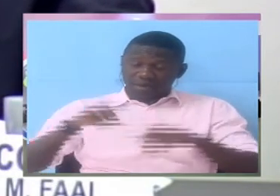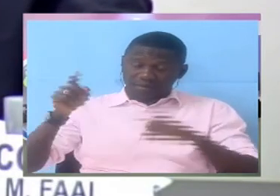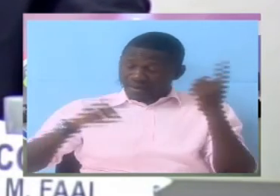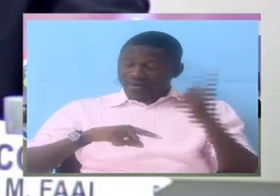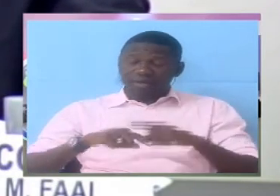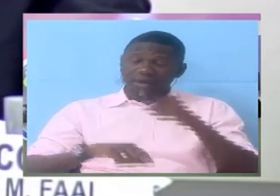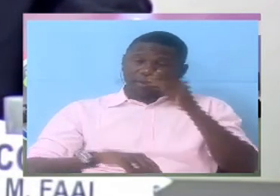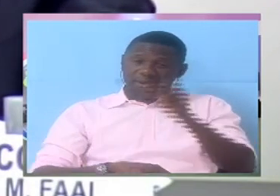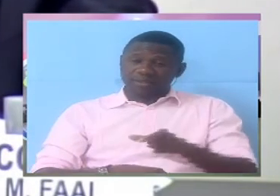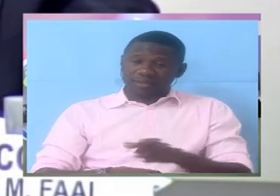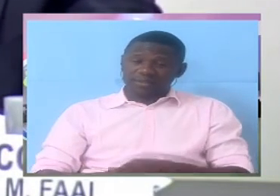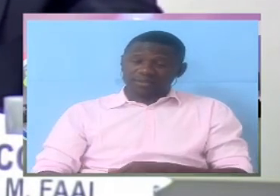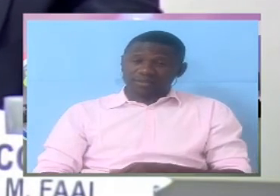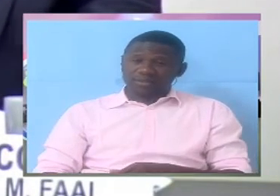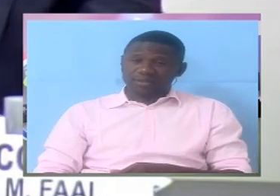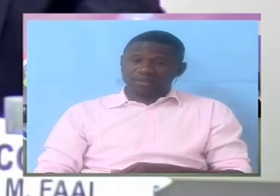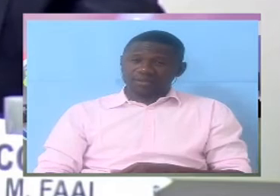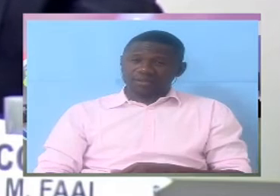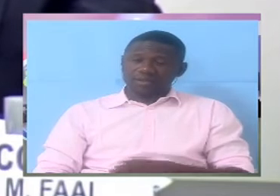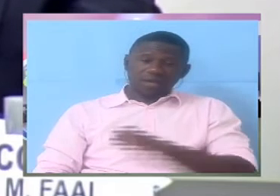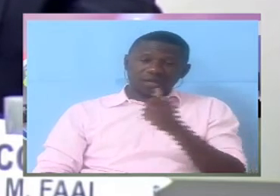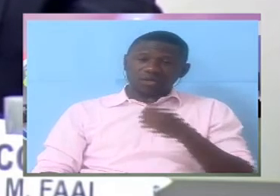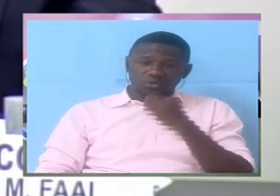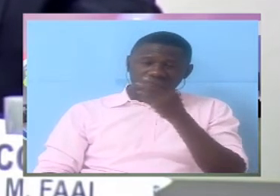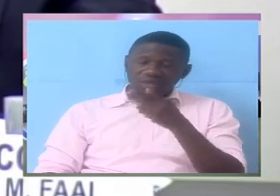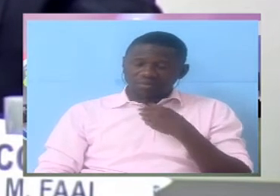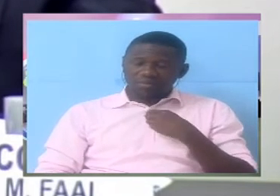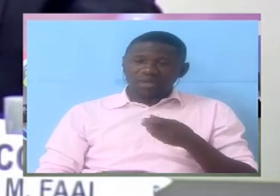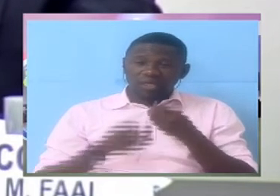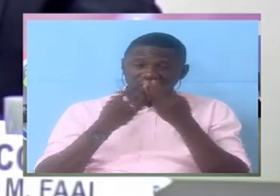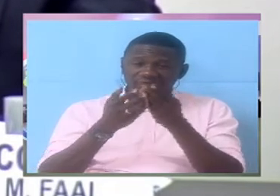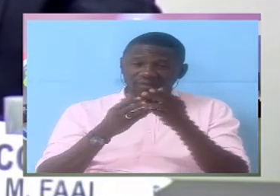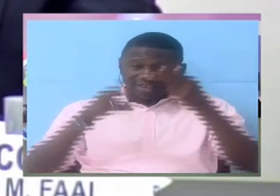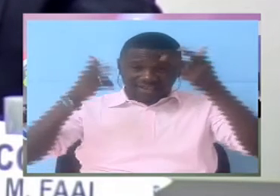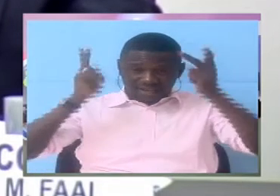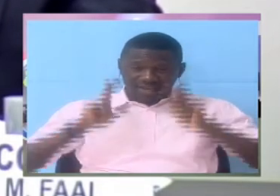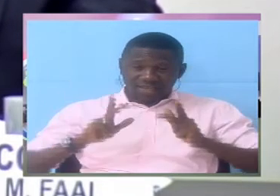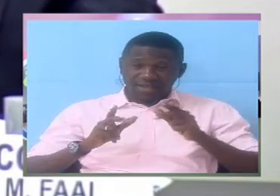And you said, I am giving a legal description. I asked